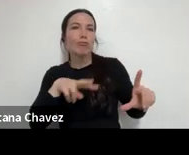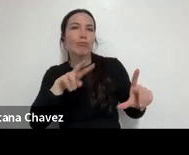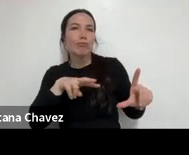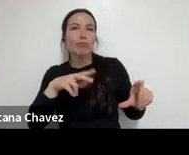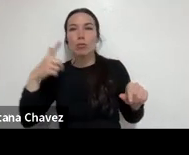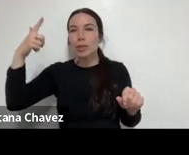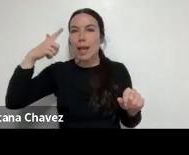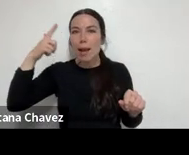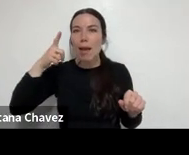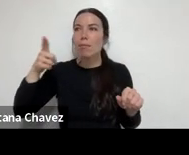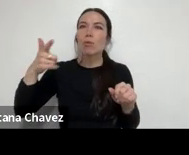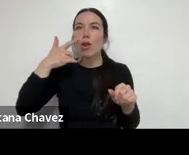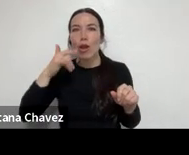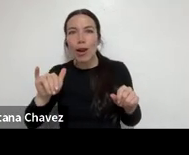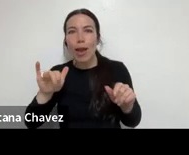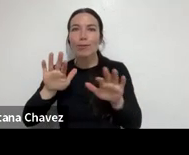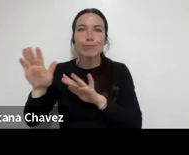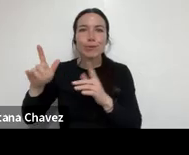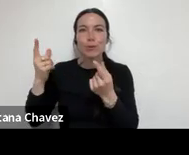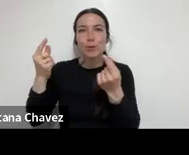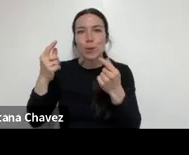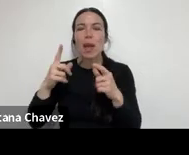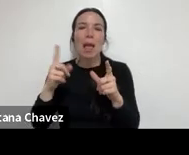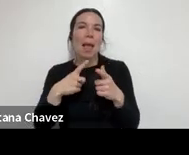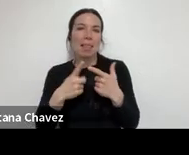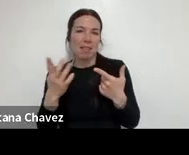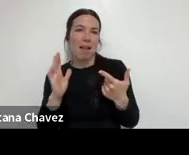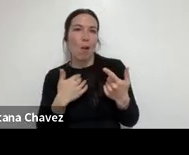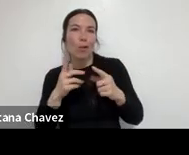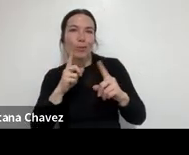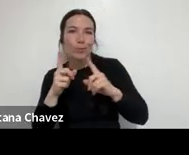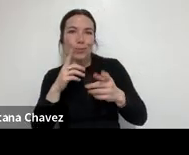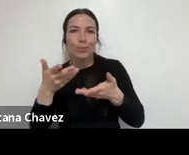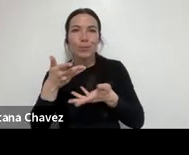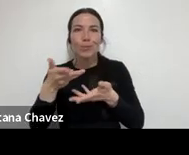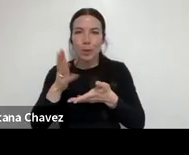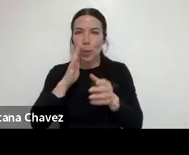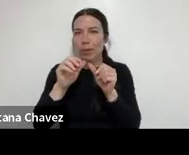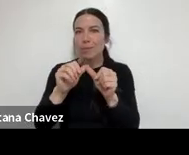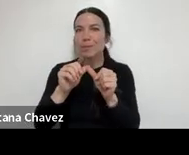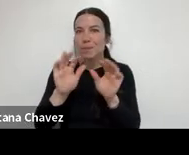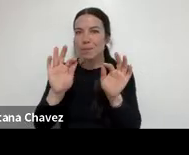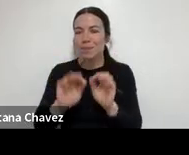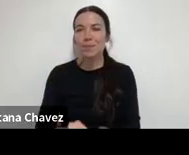is like, and then we'll continue the conversation.